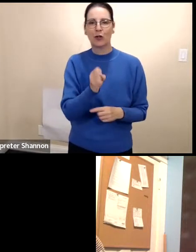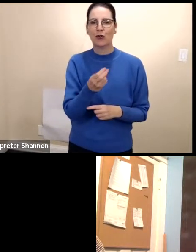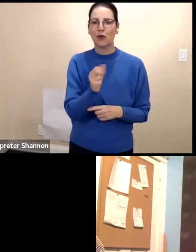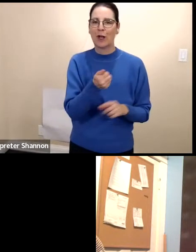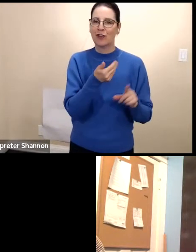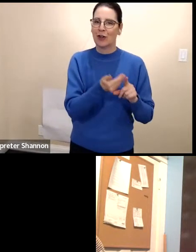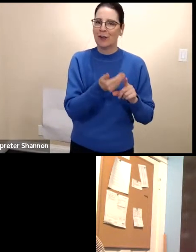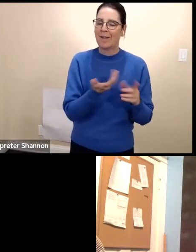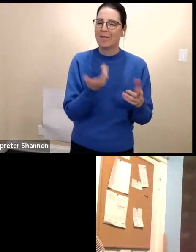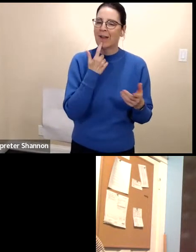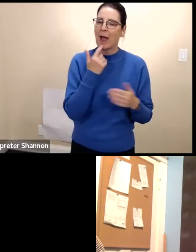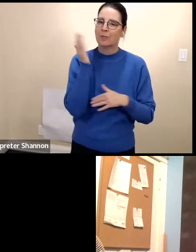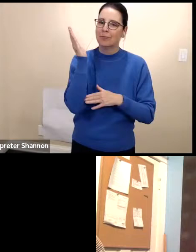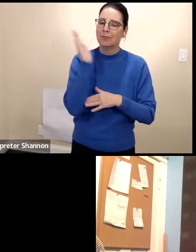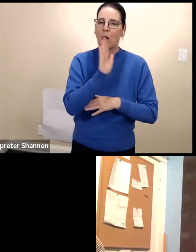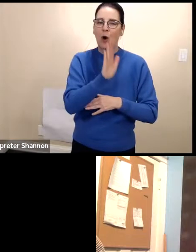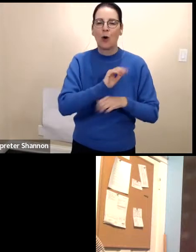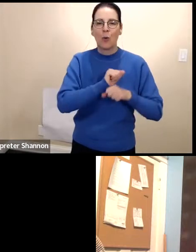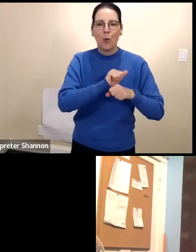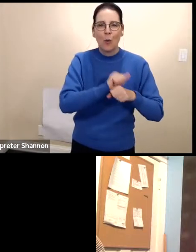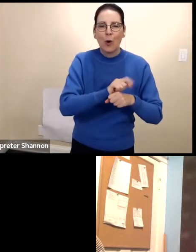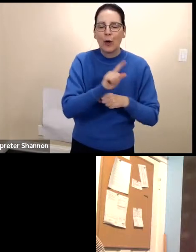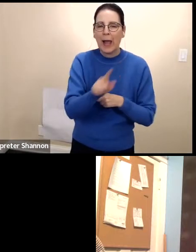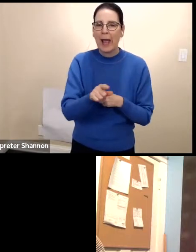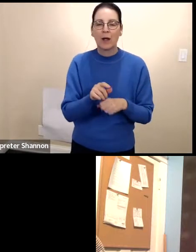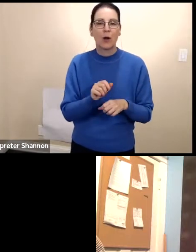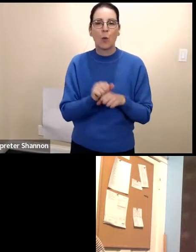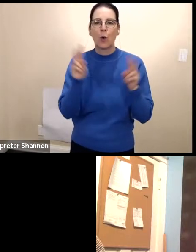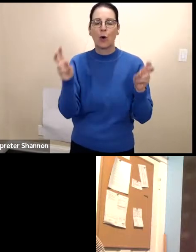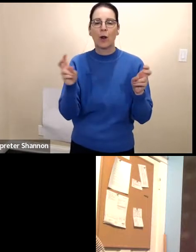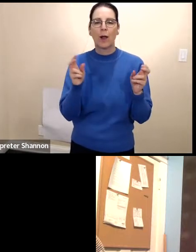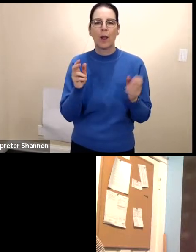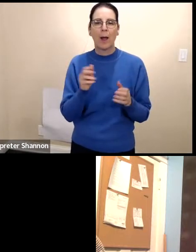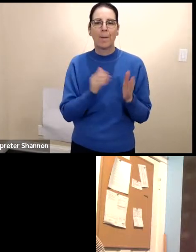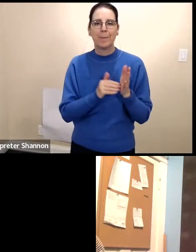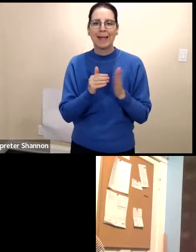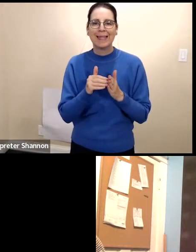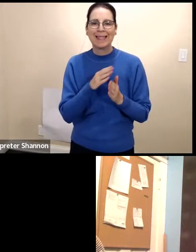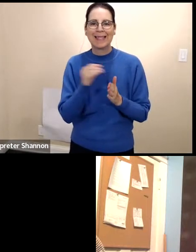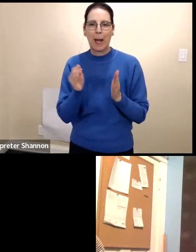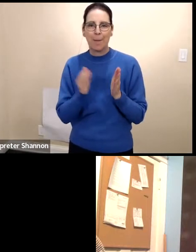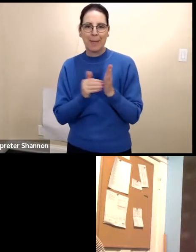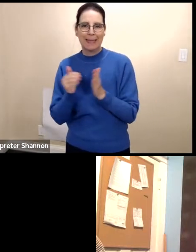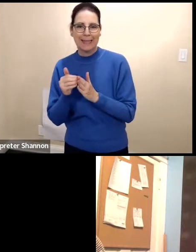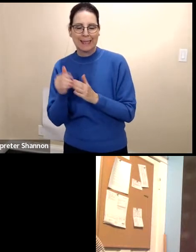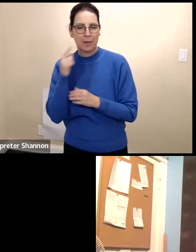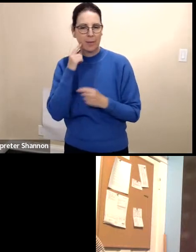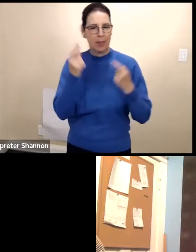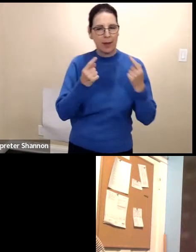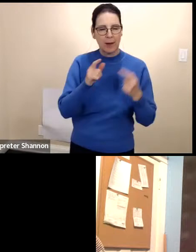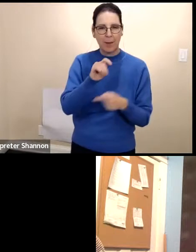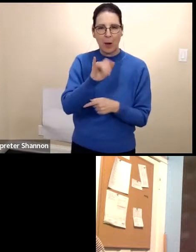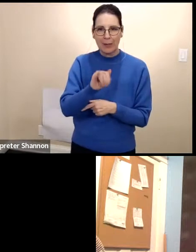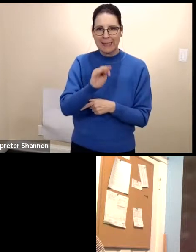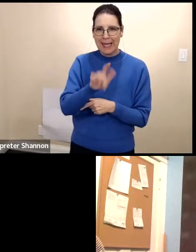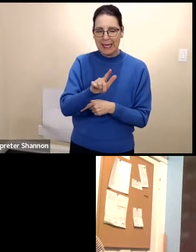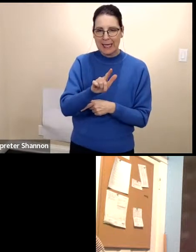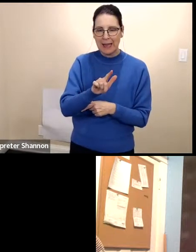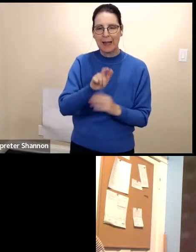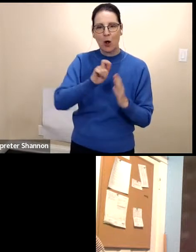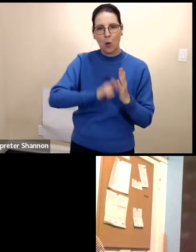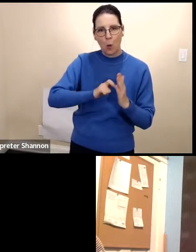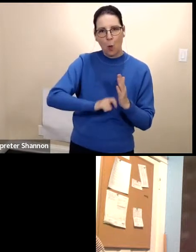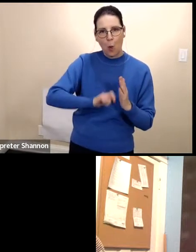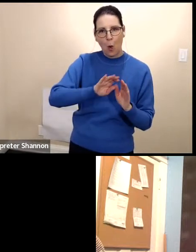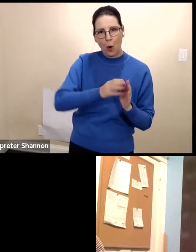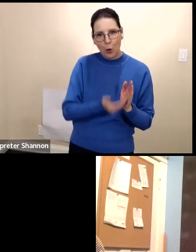uh and a bit about her work millions and millions which considers the site of Tindle Stone's commercial stories Quarries in relation to